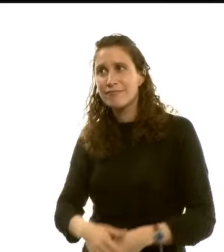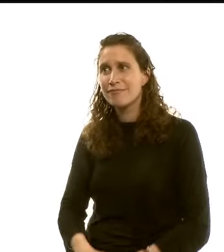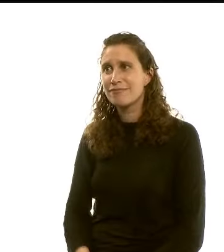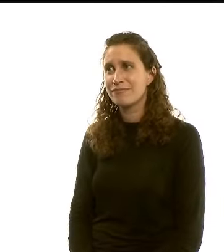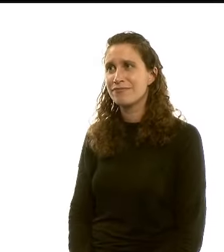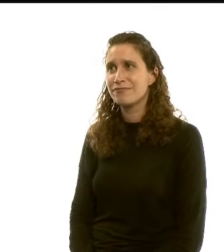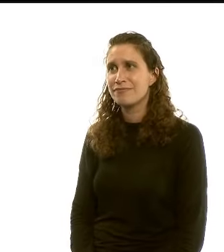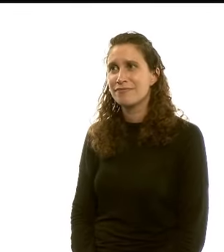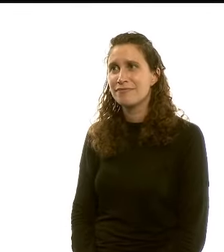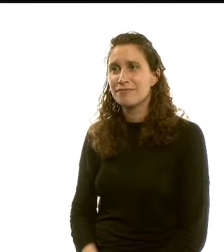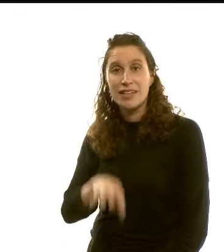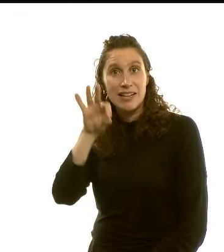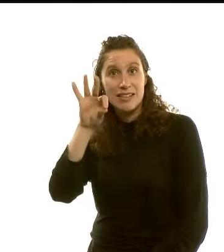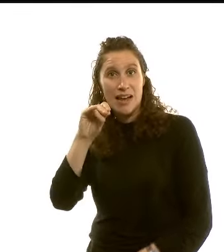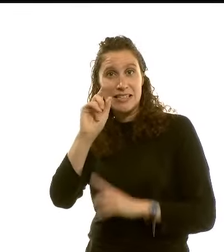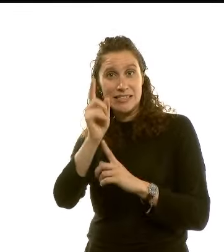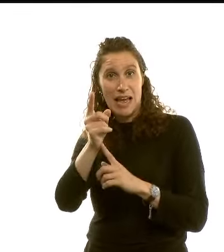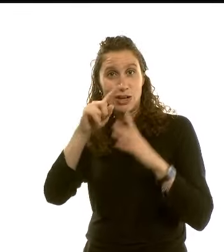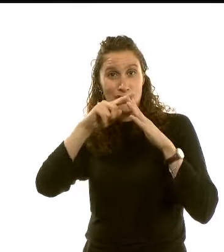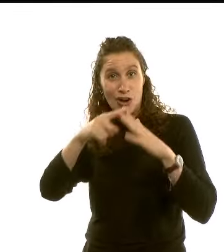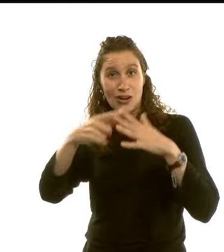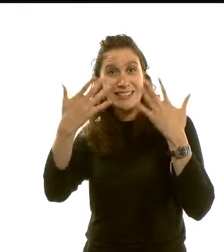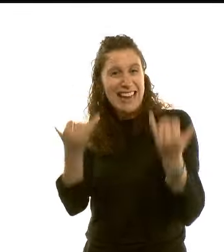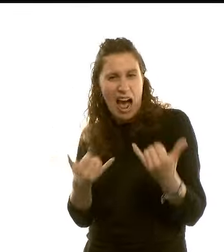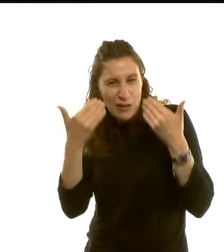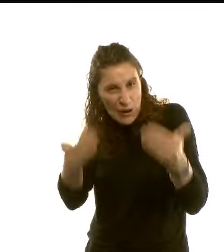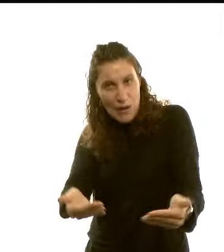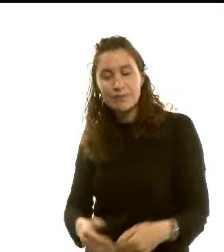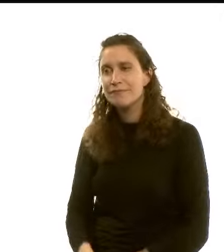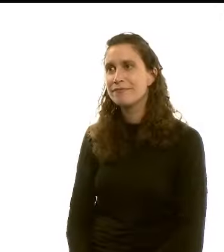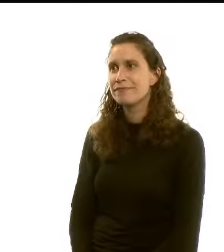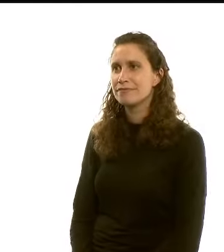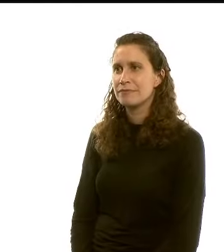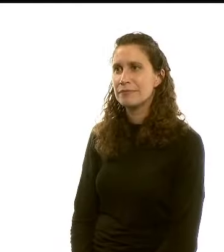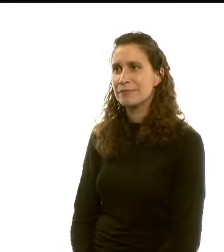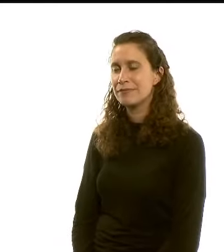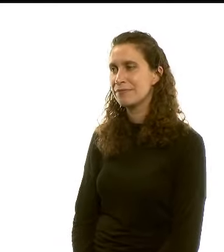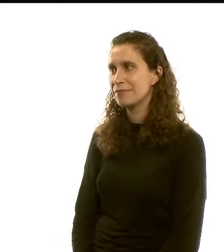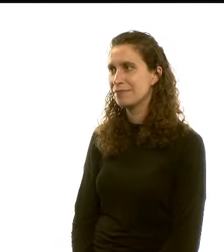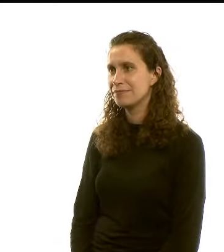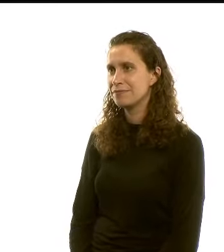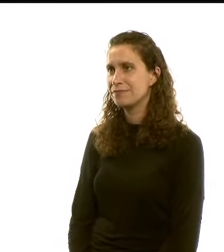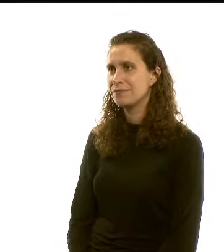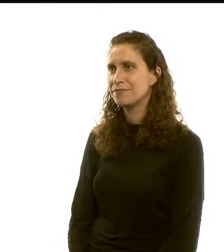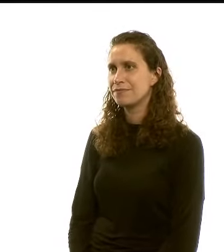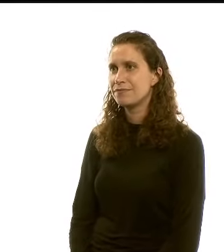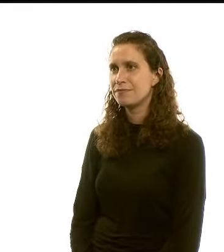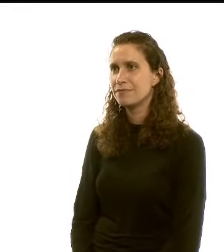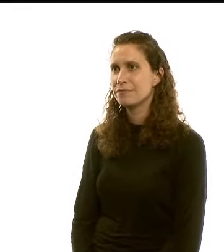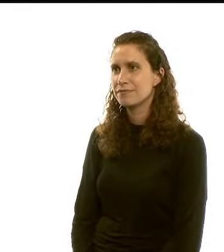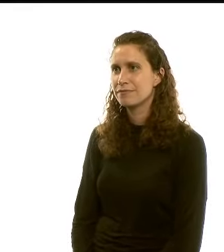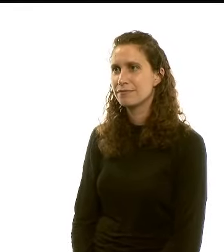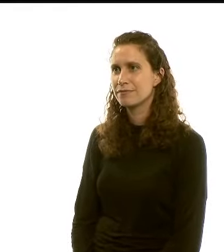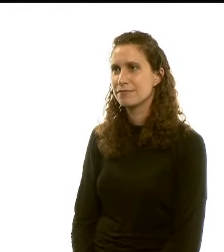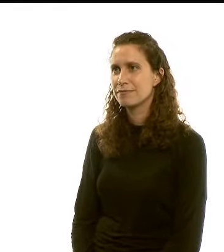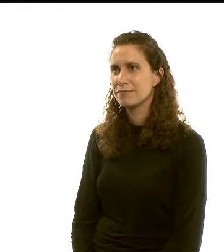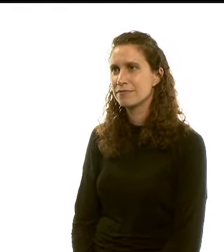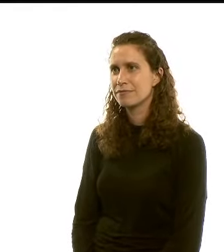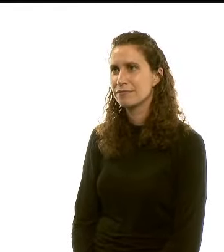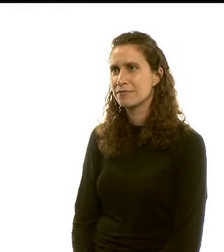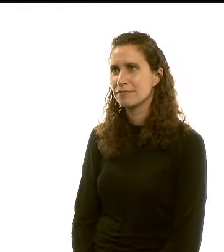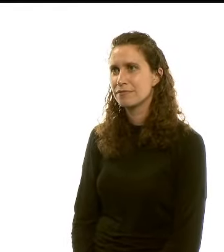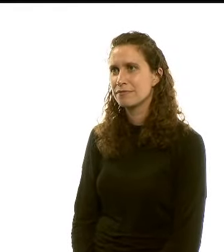All right, your 90 seconds starts now. Go! Okay, here we go. Right. I want colours. What are you going for, Vic? So I was really